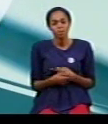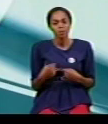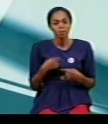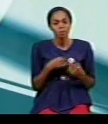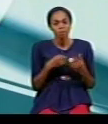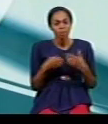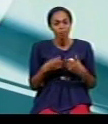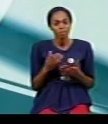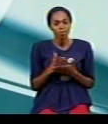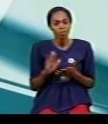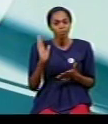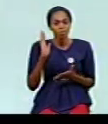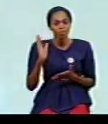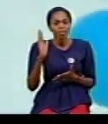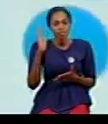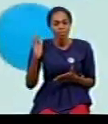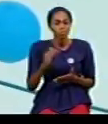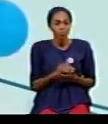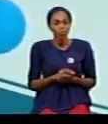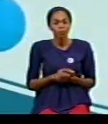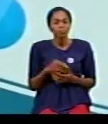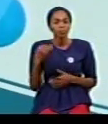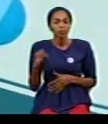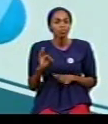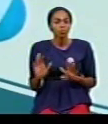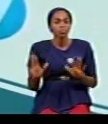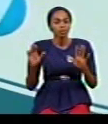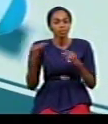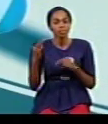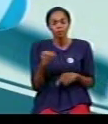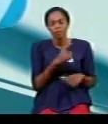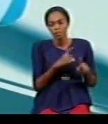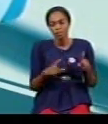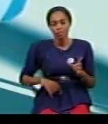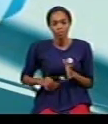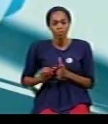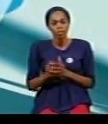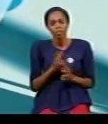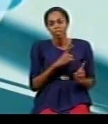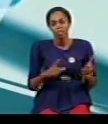testimonies of the wonders of the Lord that the Lord God